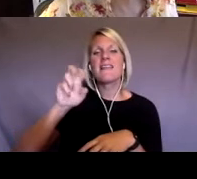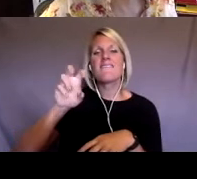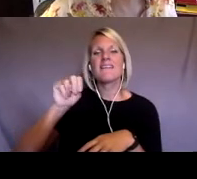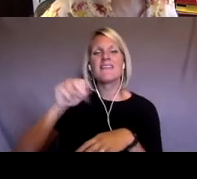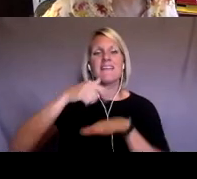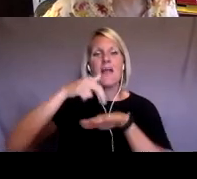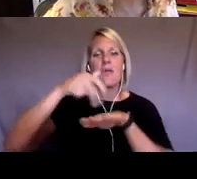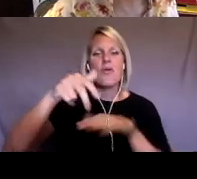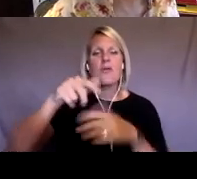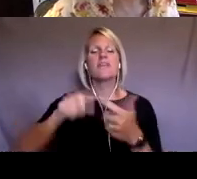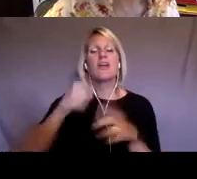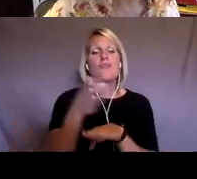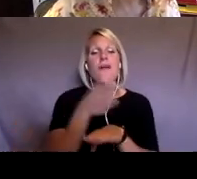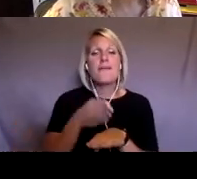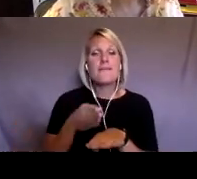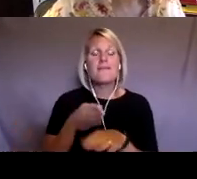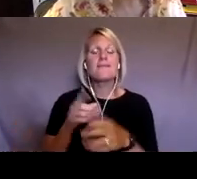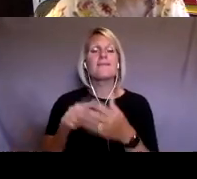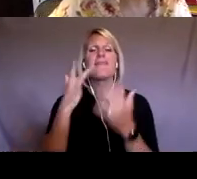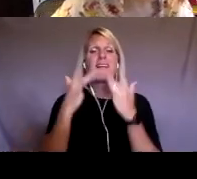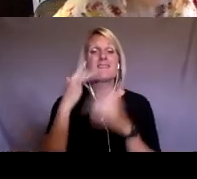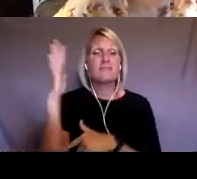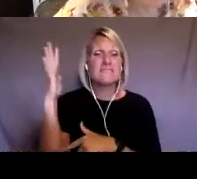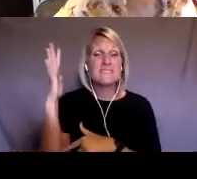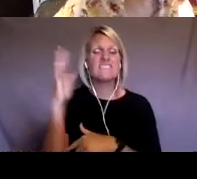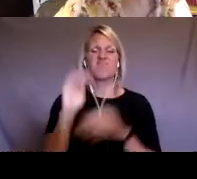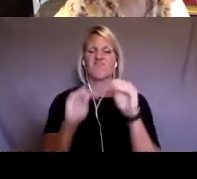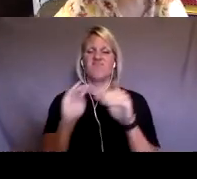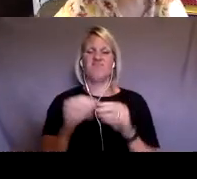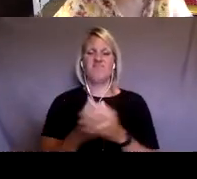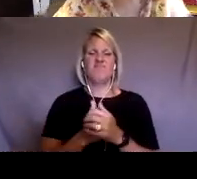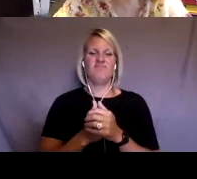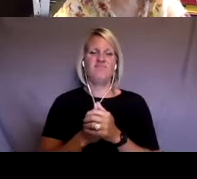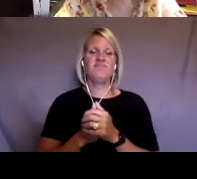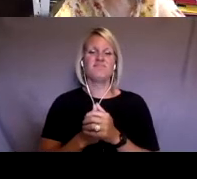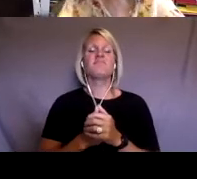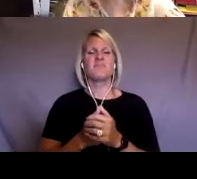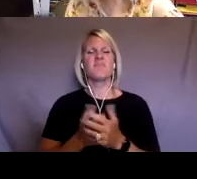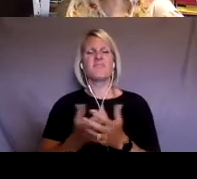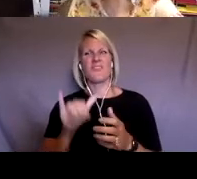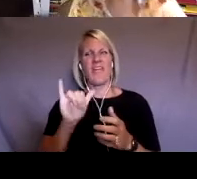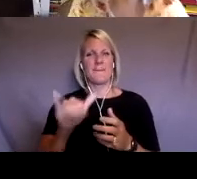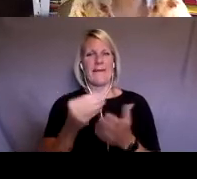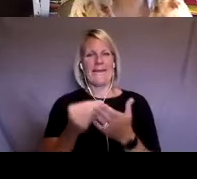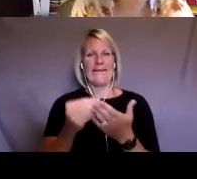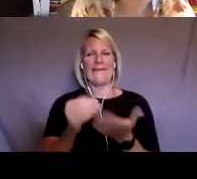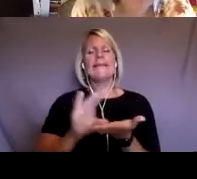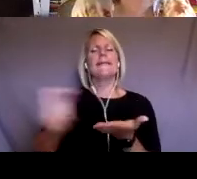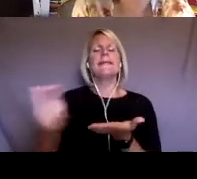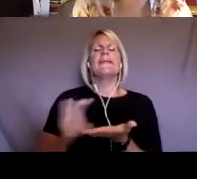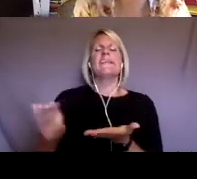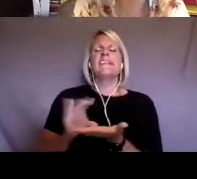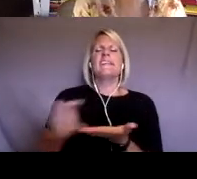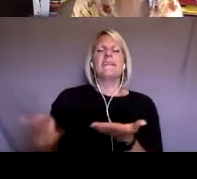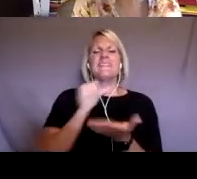lack of trees. So the disinvestment that I'm describing and the